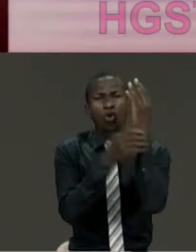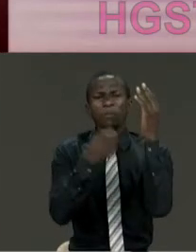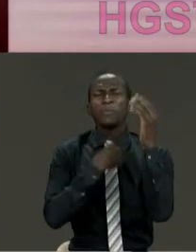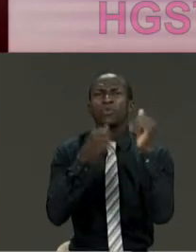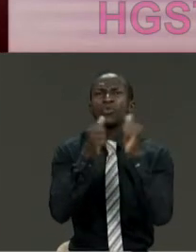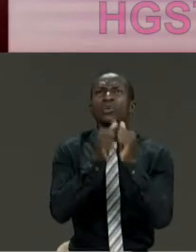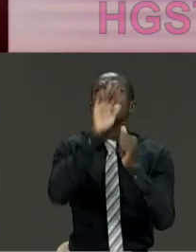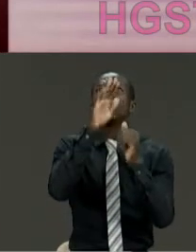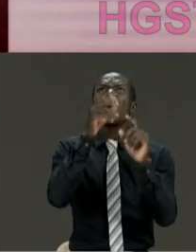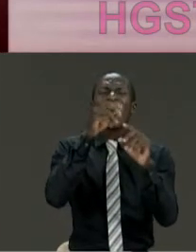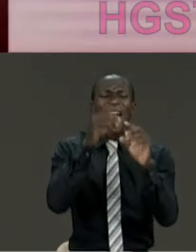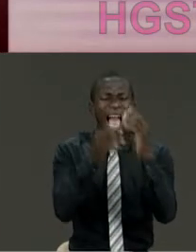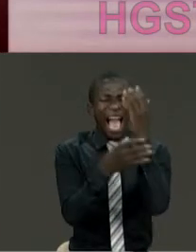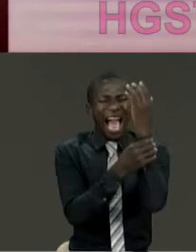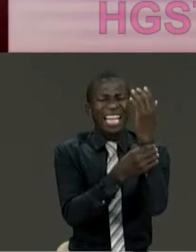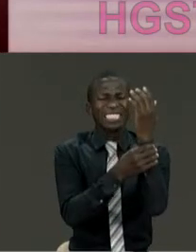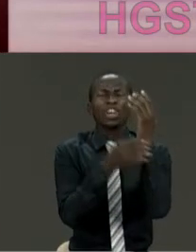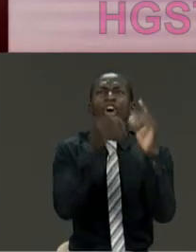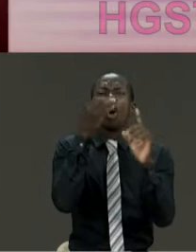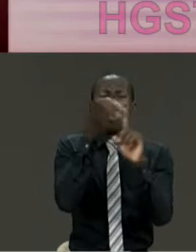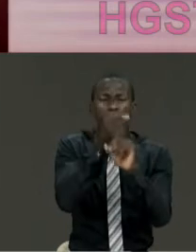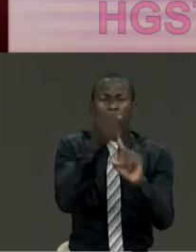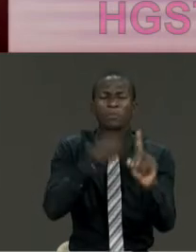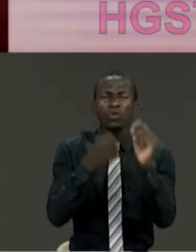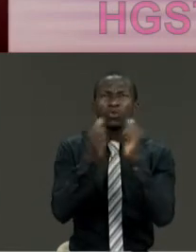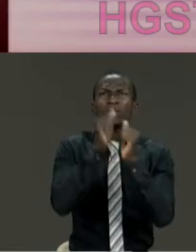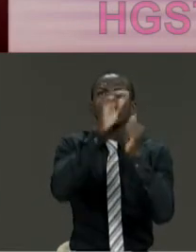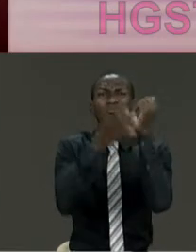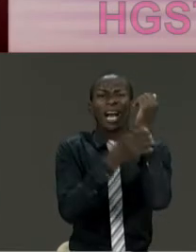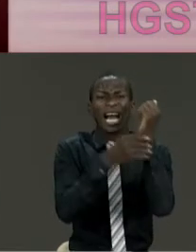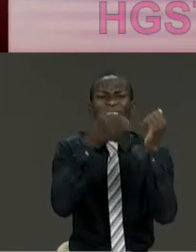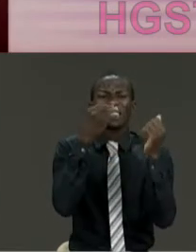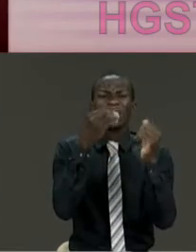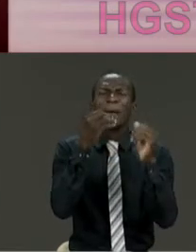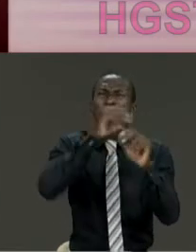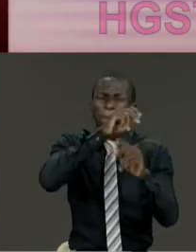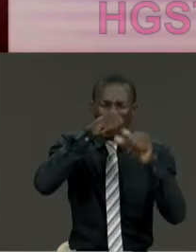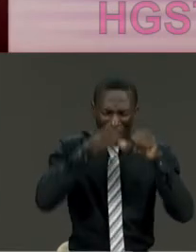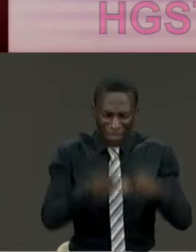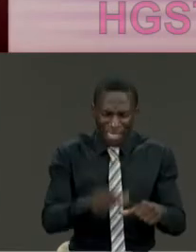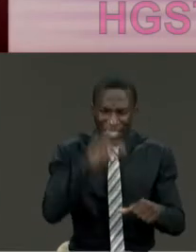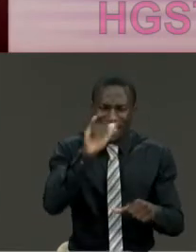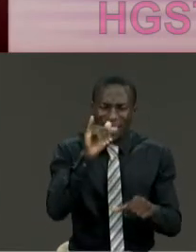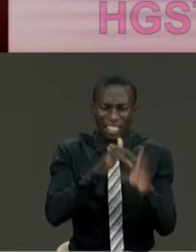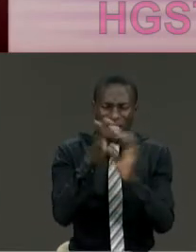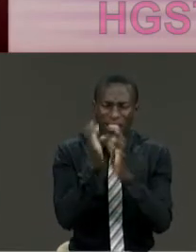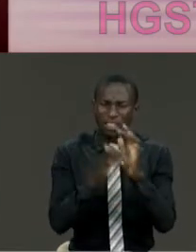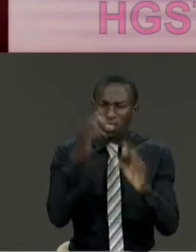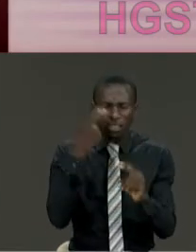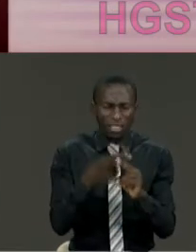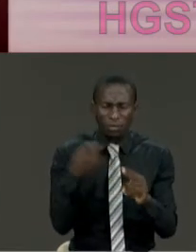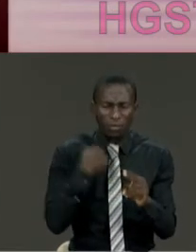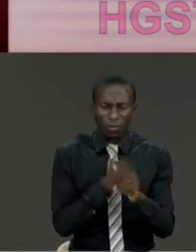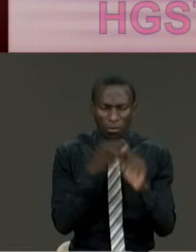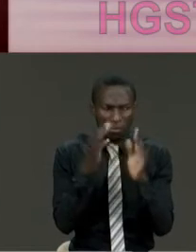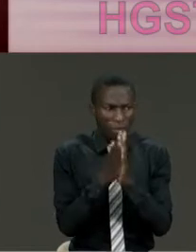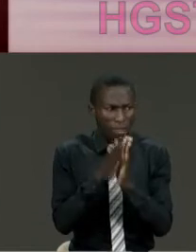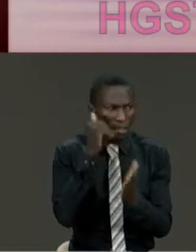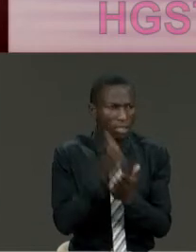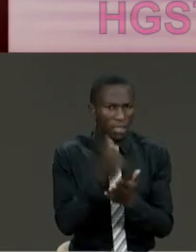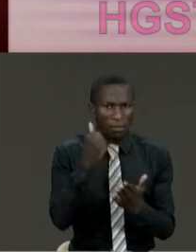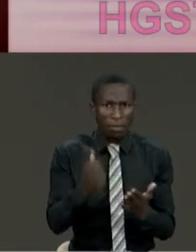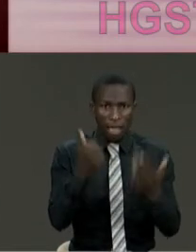righteousness permanently in the name of Jesus. In Jesus' mighty name, we are prayed. Now we're